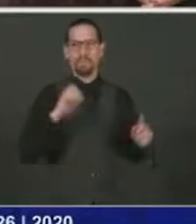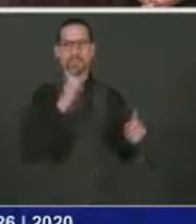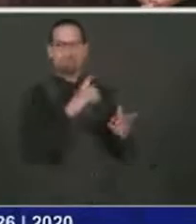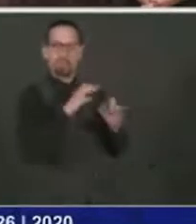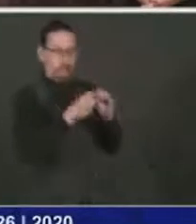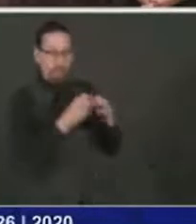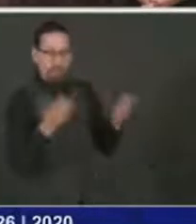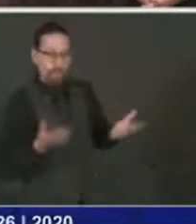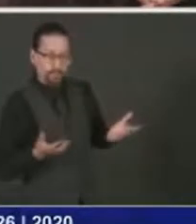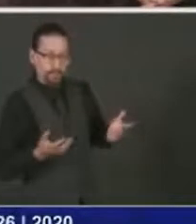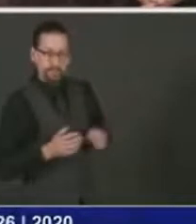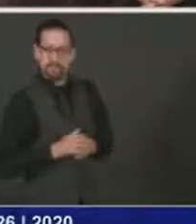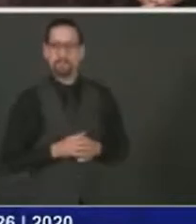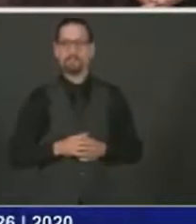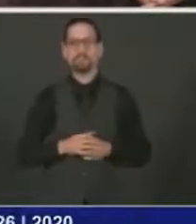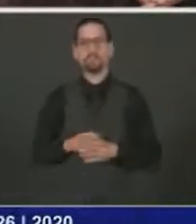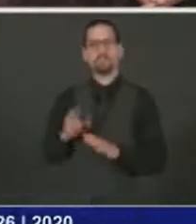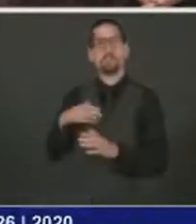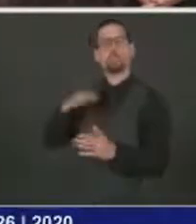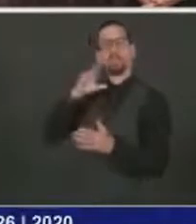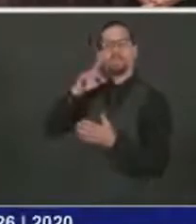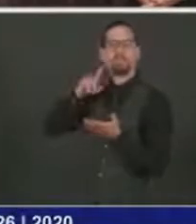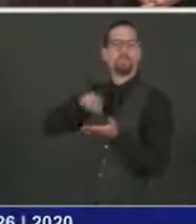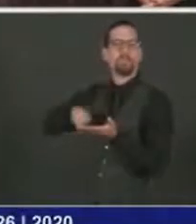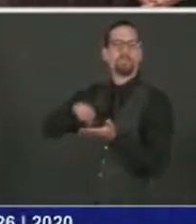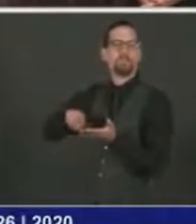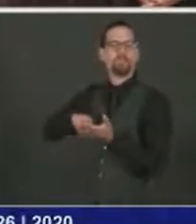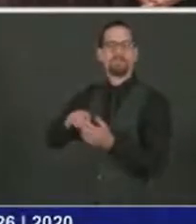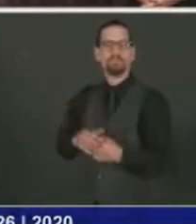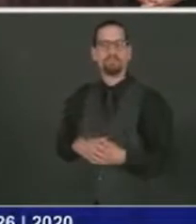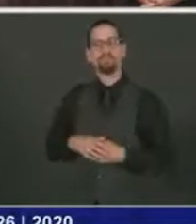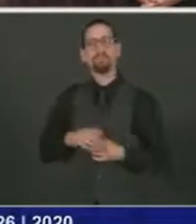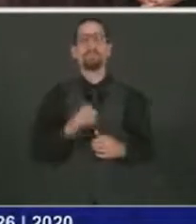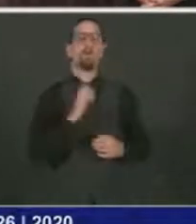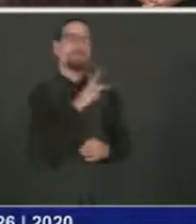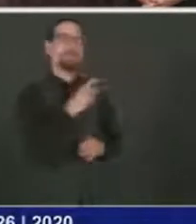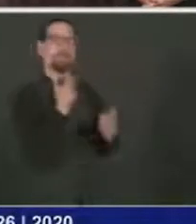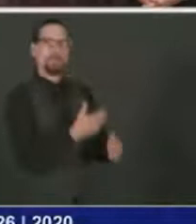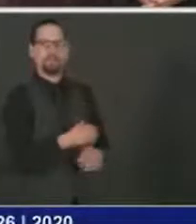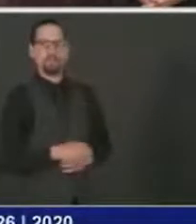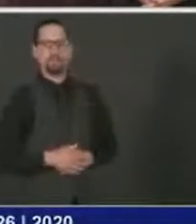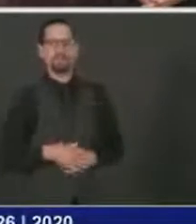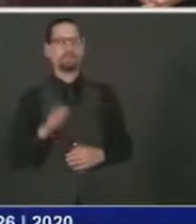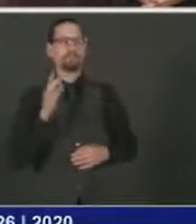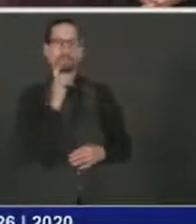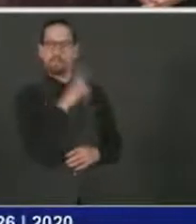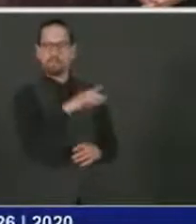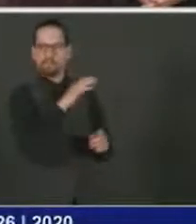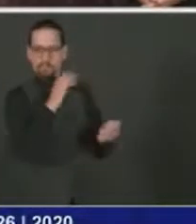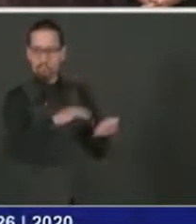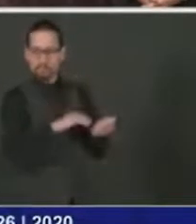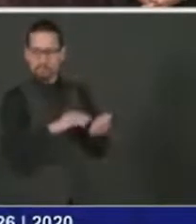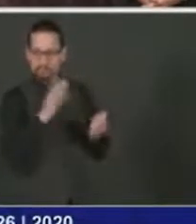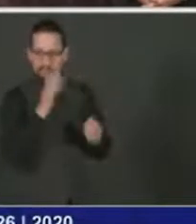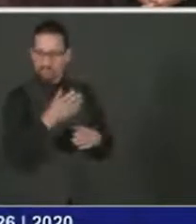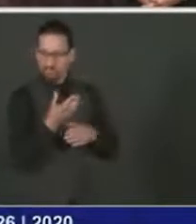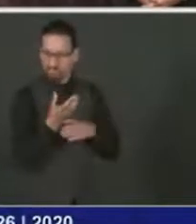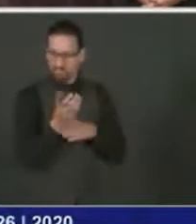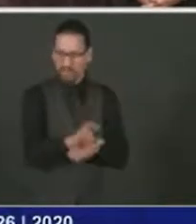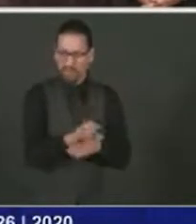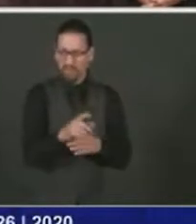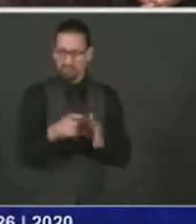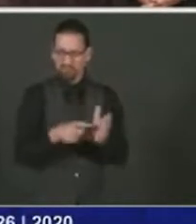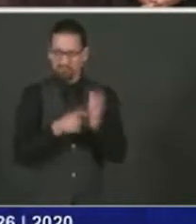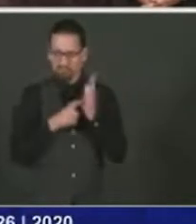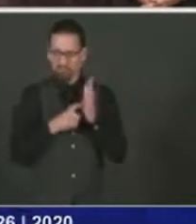can get that number to you. Dr. Will there be any effort to enforce immunization as a condition of enrollment in public